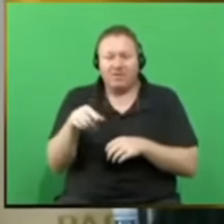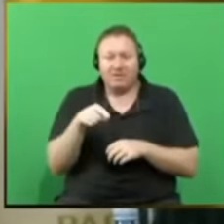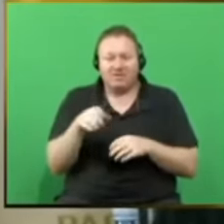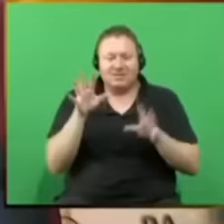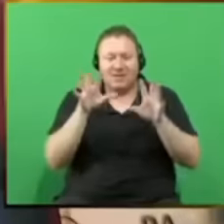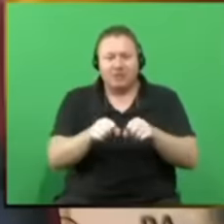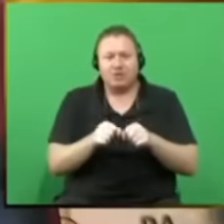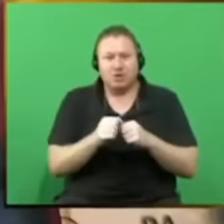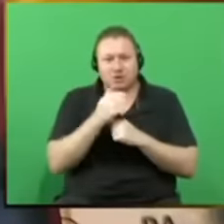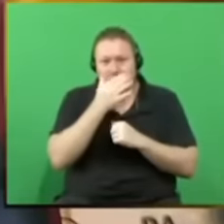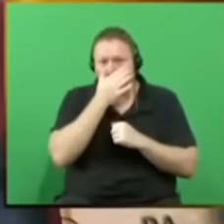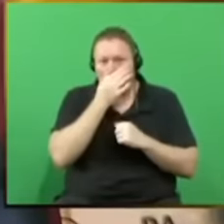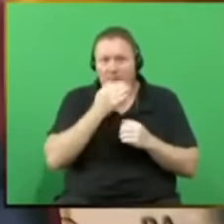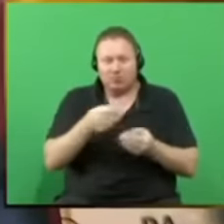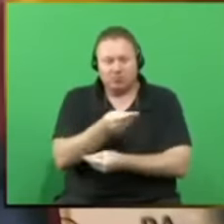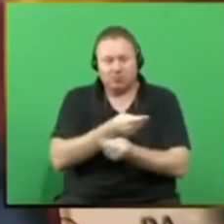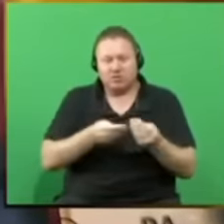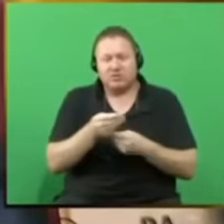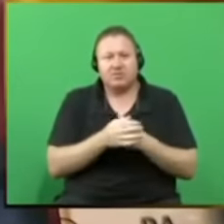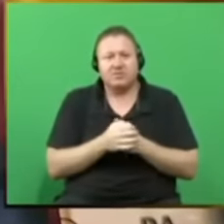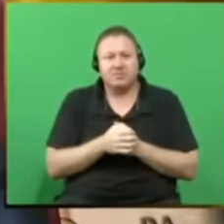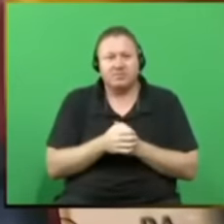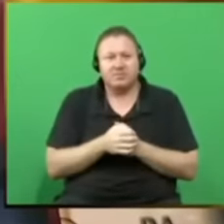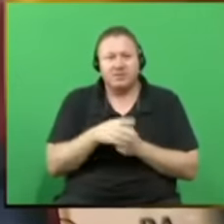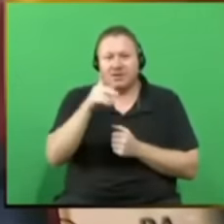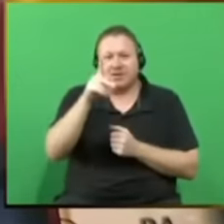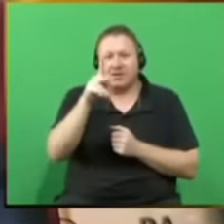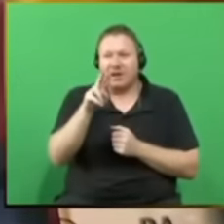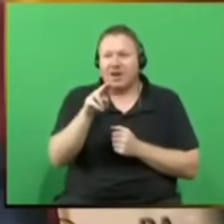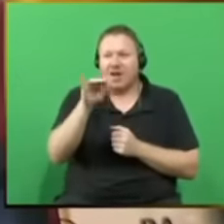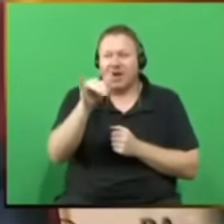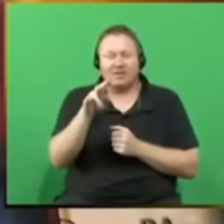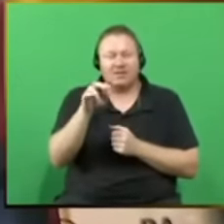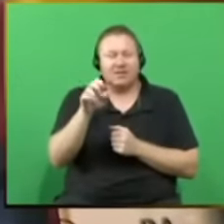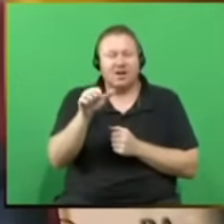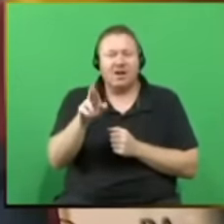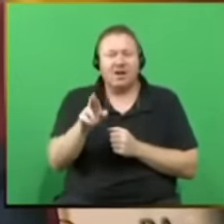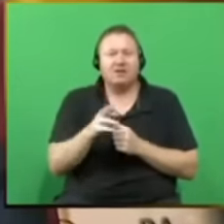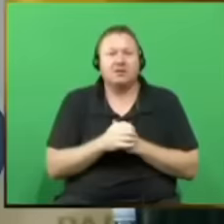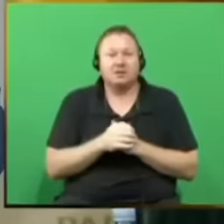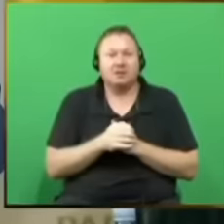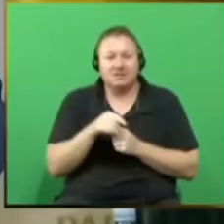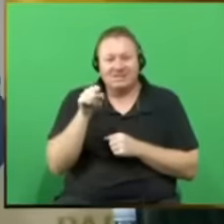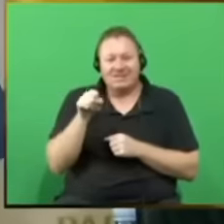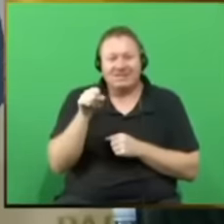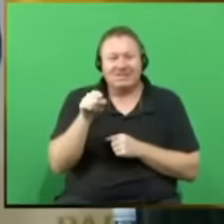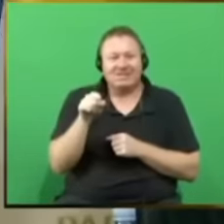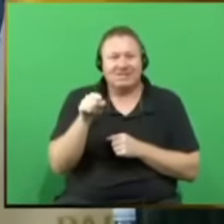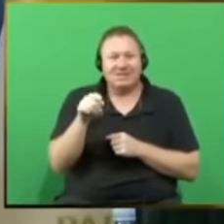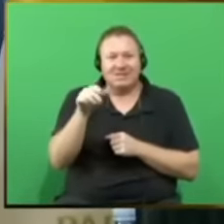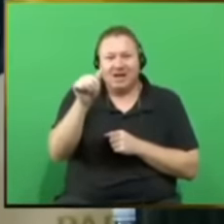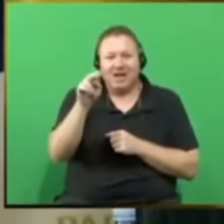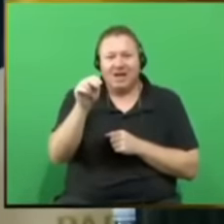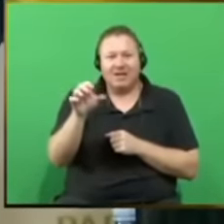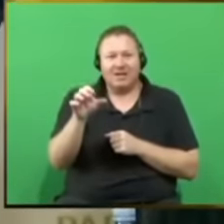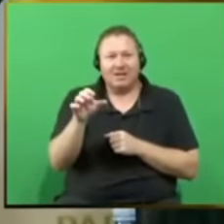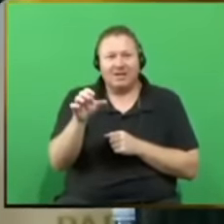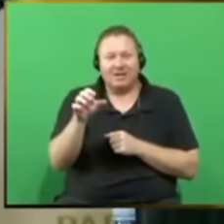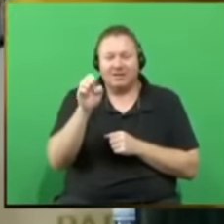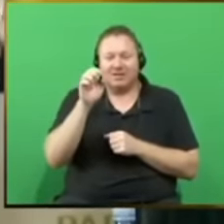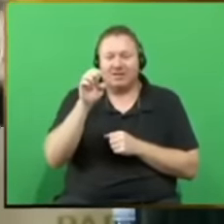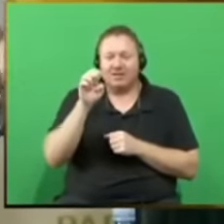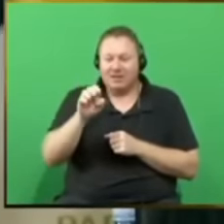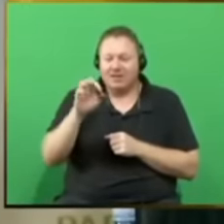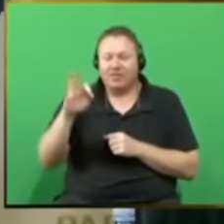captured. It's a town called Knysna. In Knysna, that town is run by the ANC, the